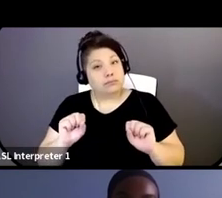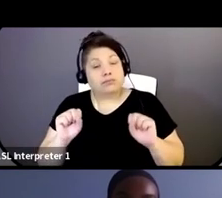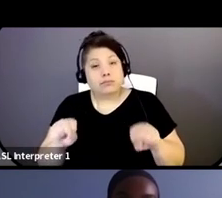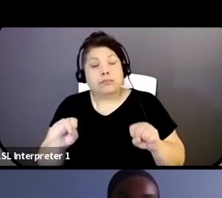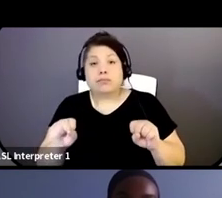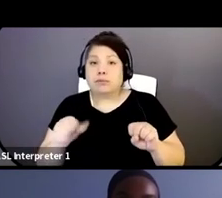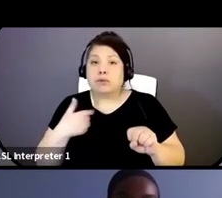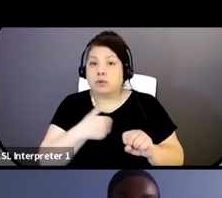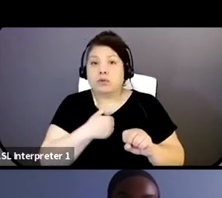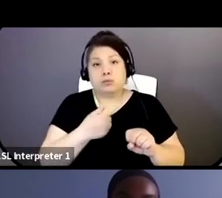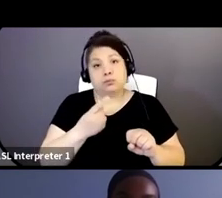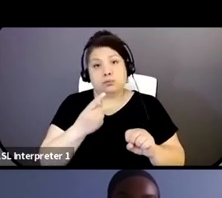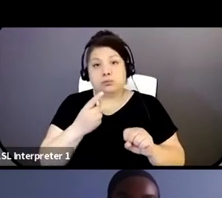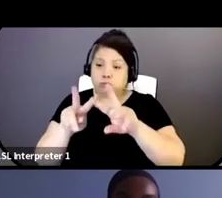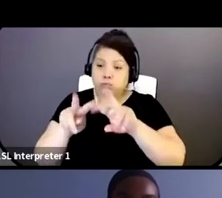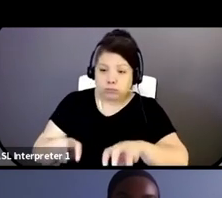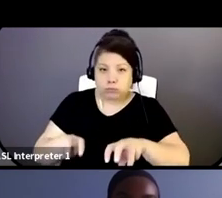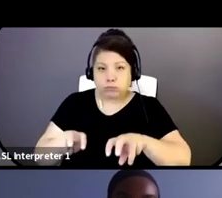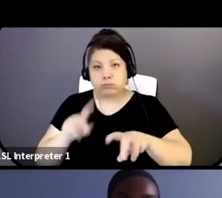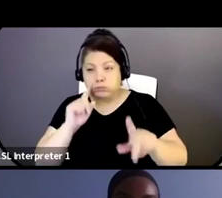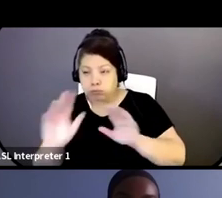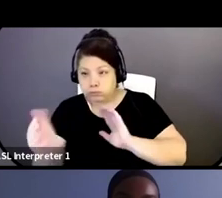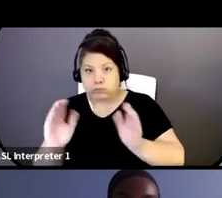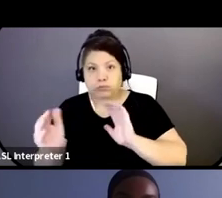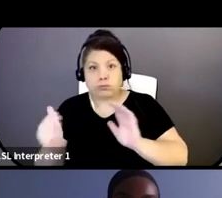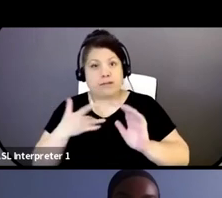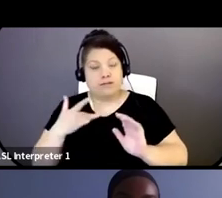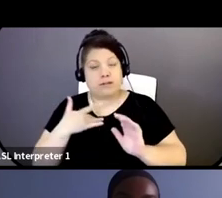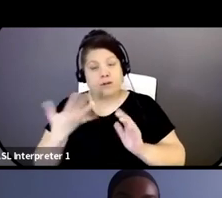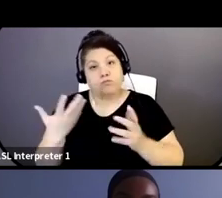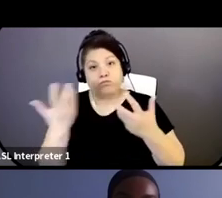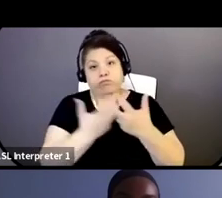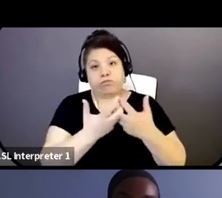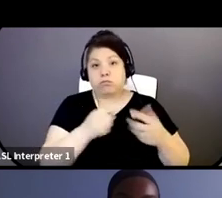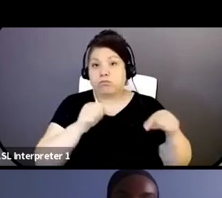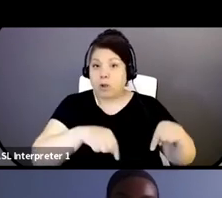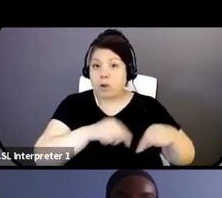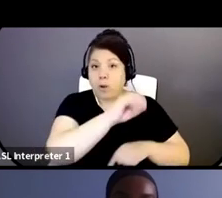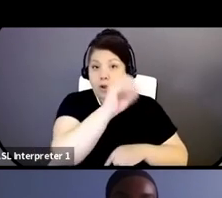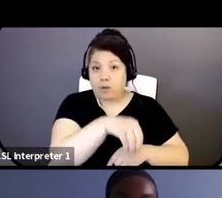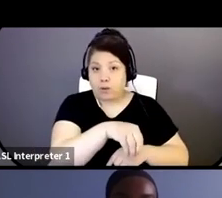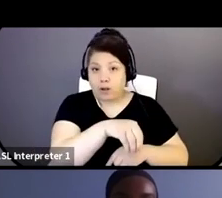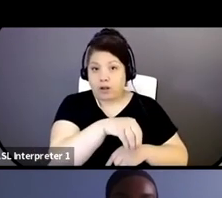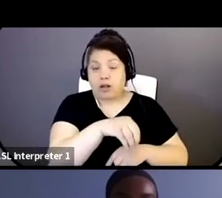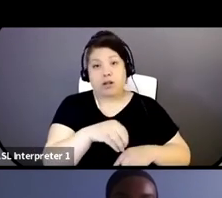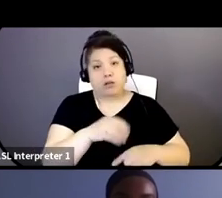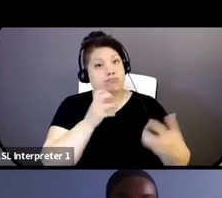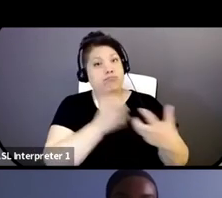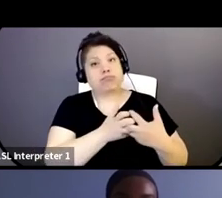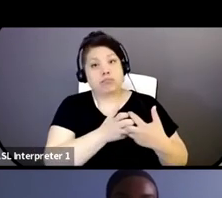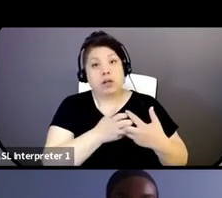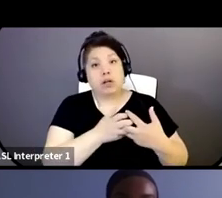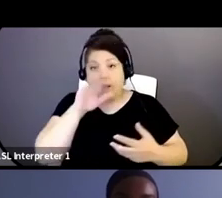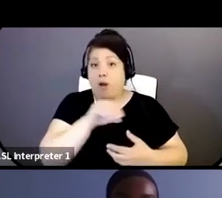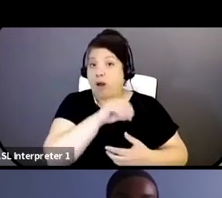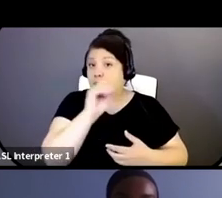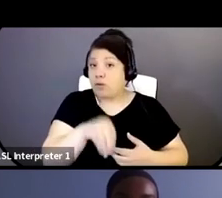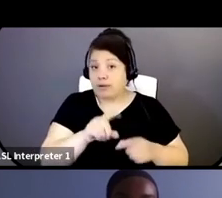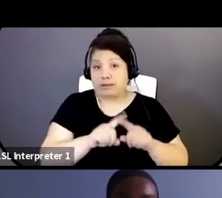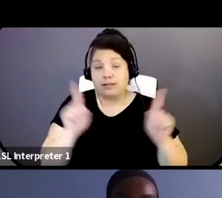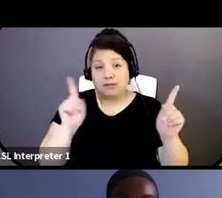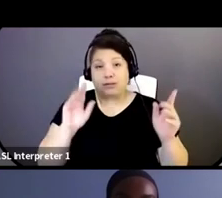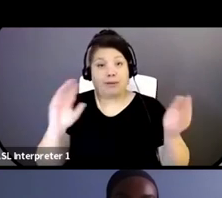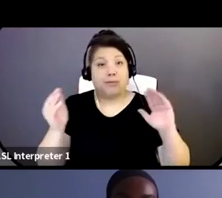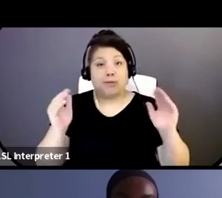look at models of that and figure out what makes sense in an Ottawa context, because Ottawa is very different than a place like San